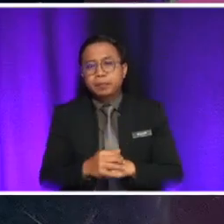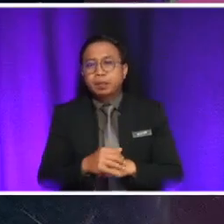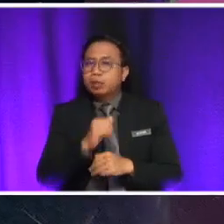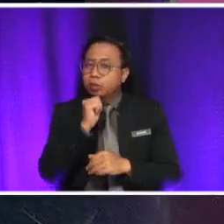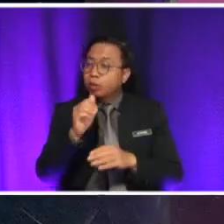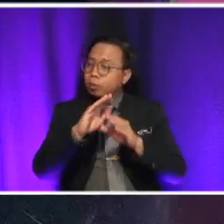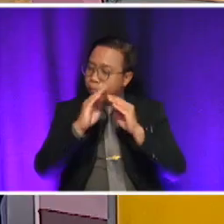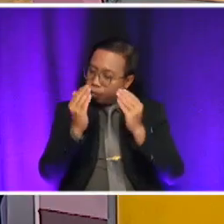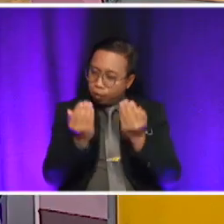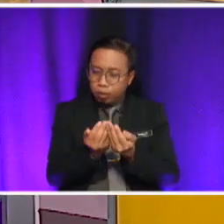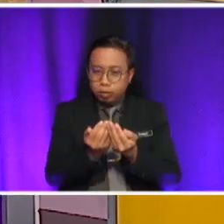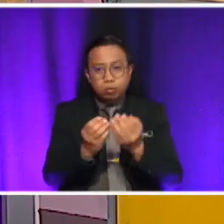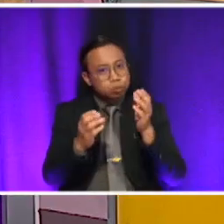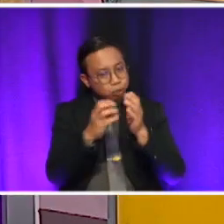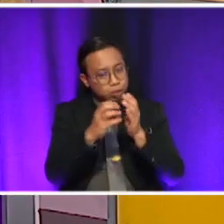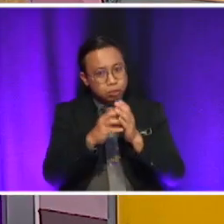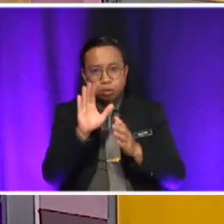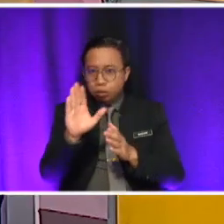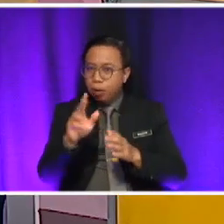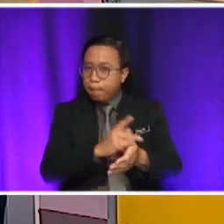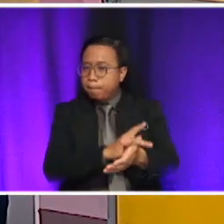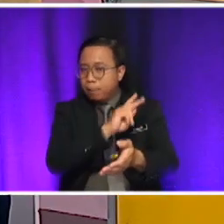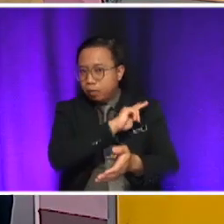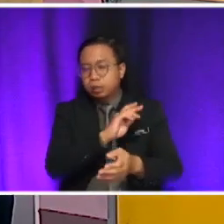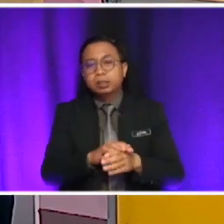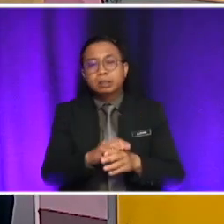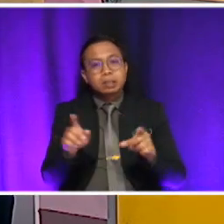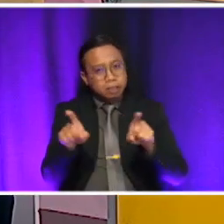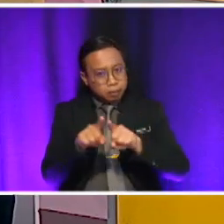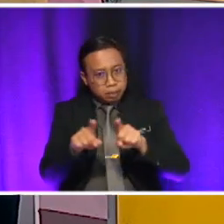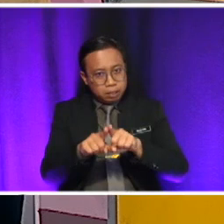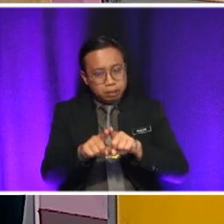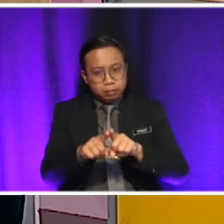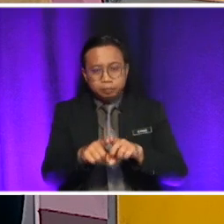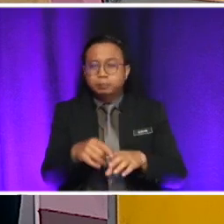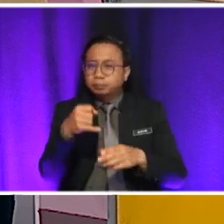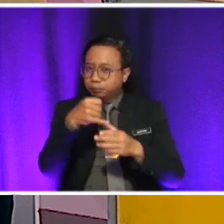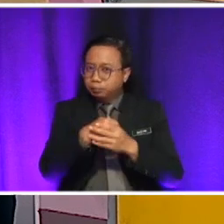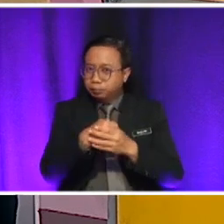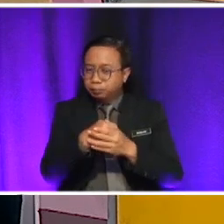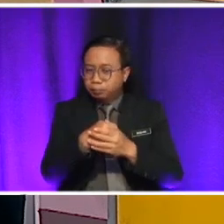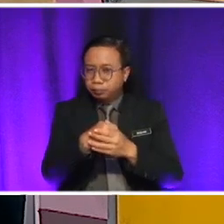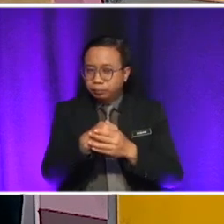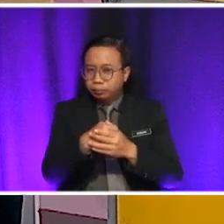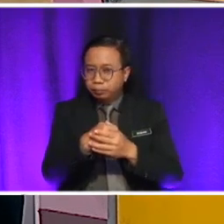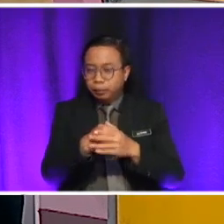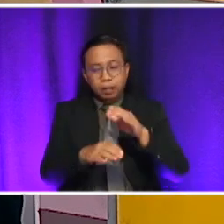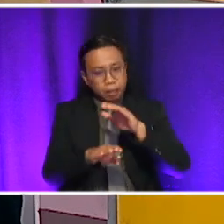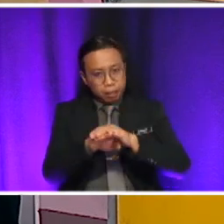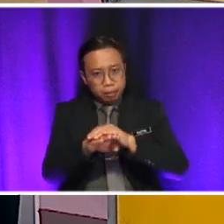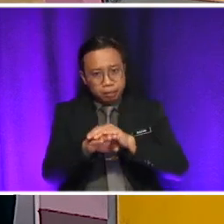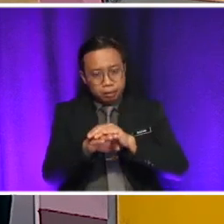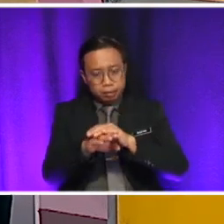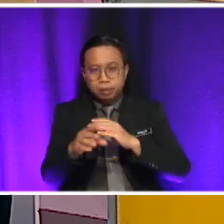that you're supposed to charge your power, but actually there is a company in an underdeveloped